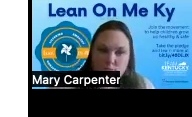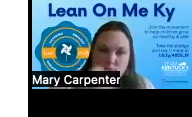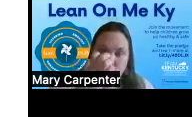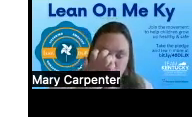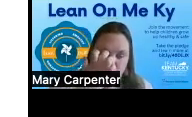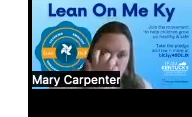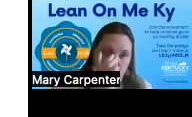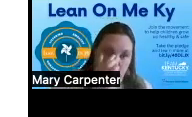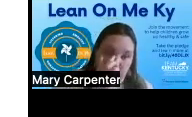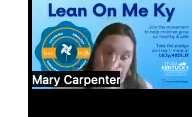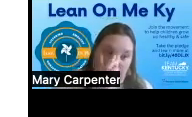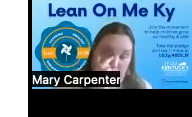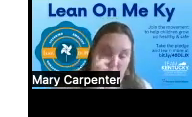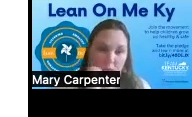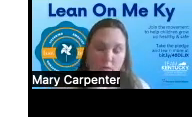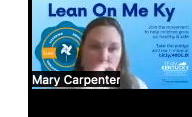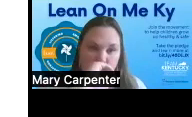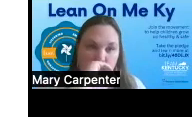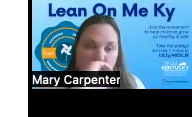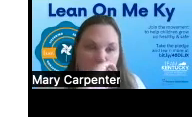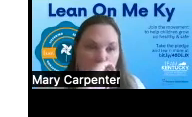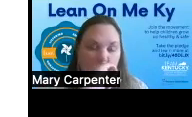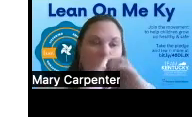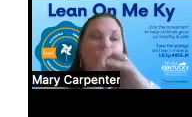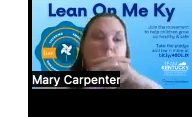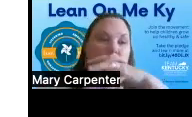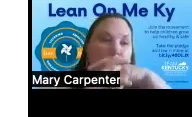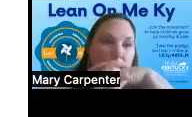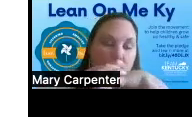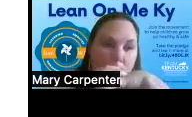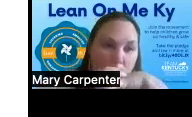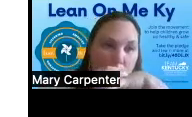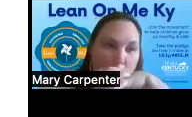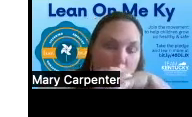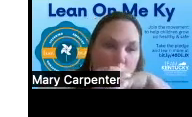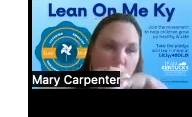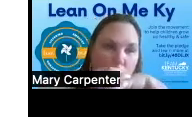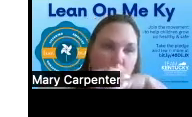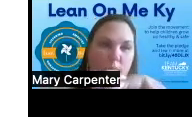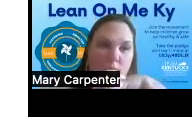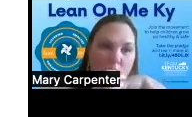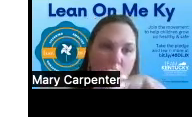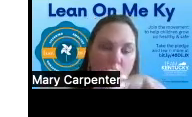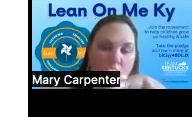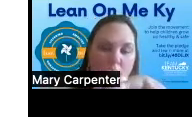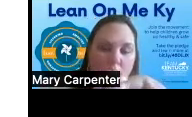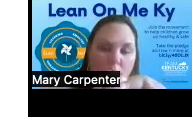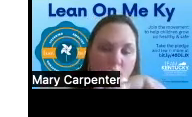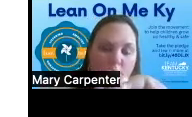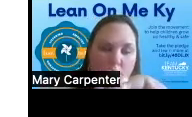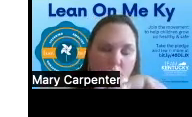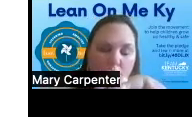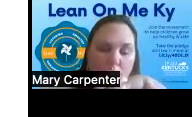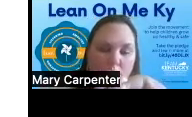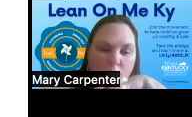matter experts to coordinate this crisis care and this response work that is in school districts across